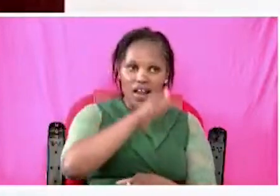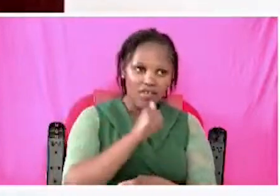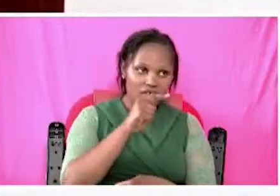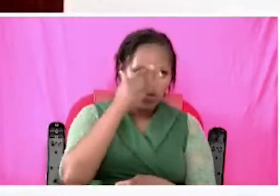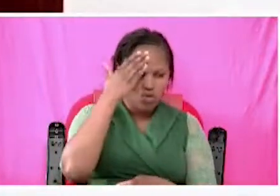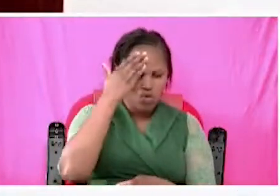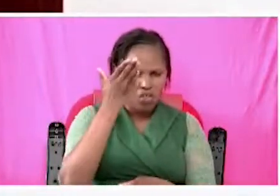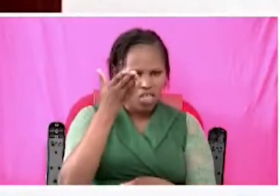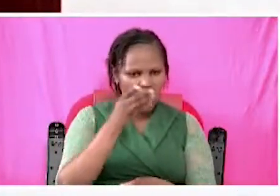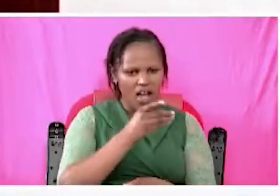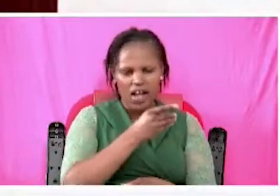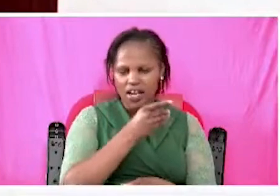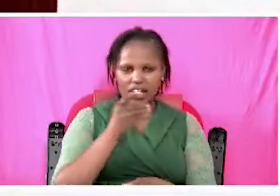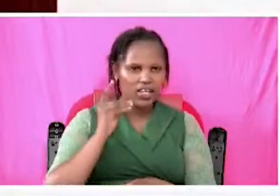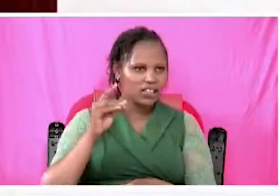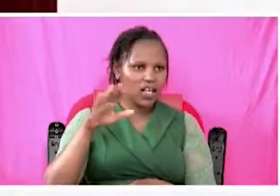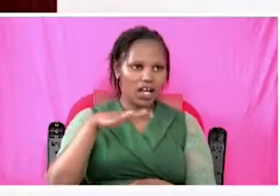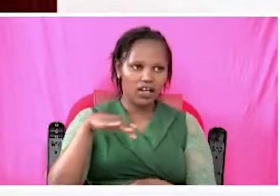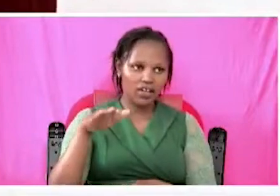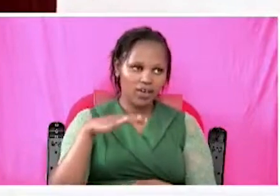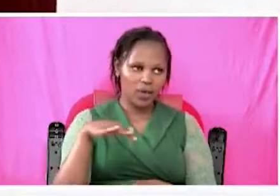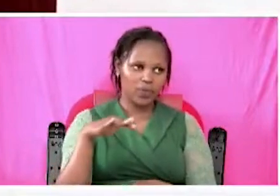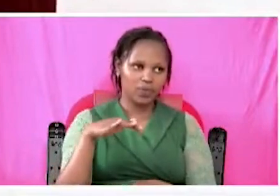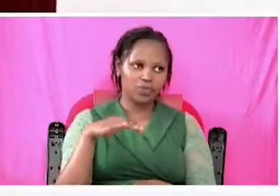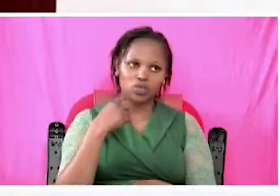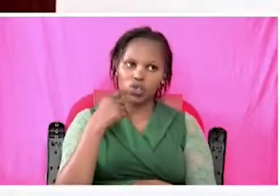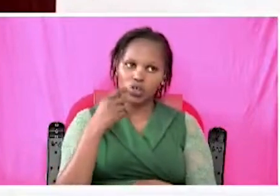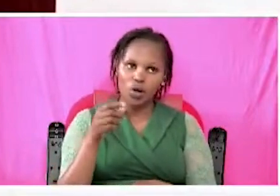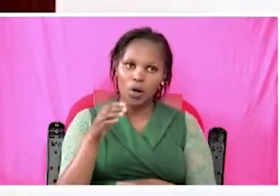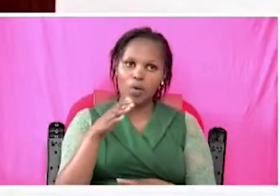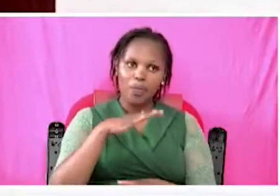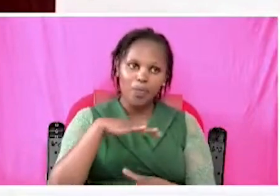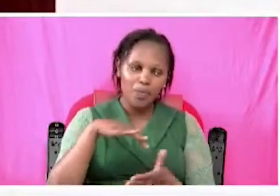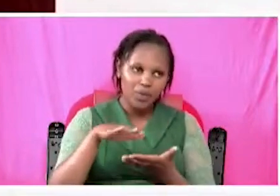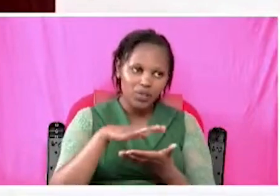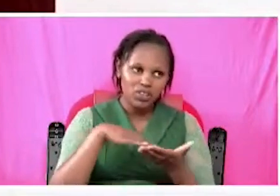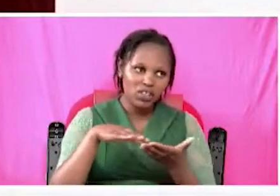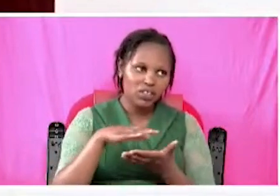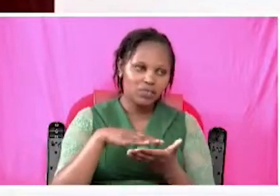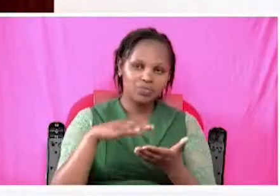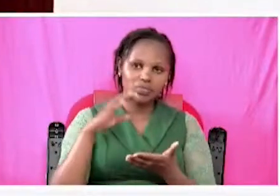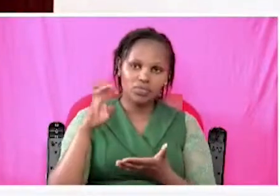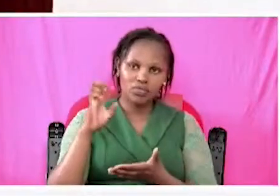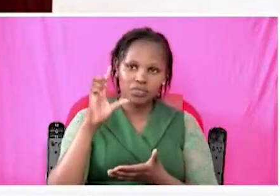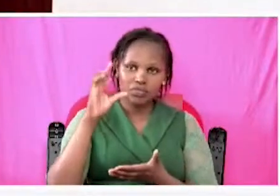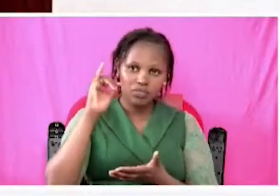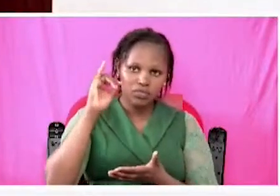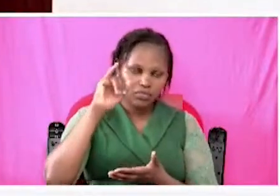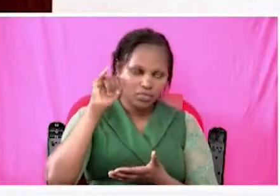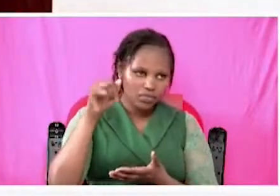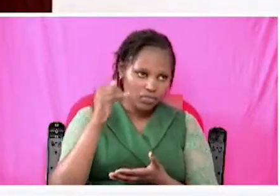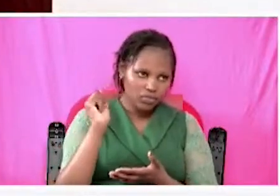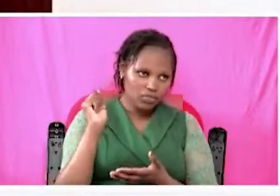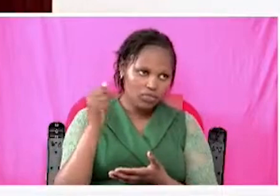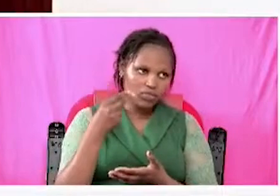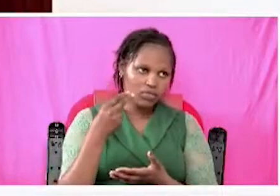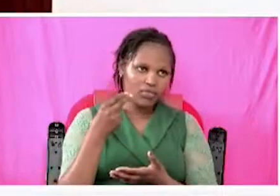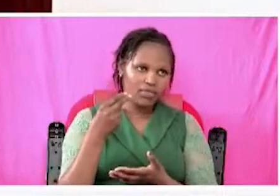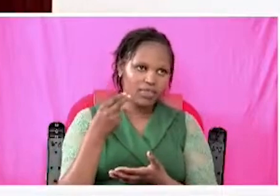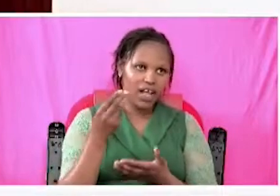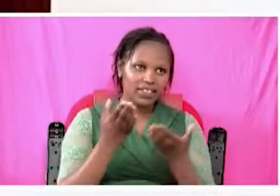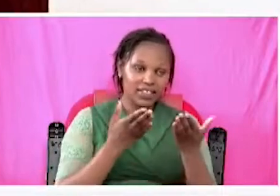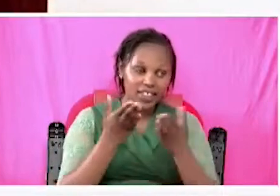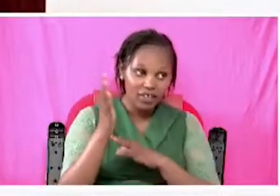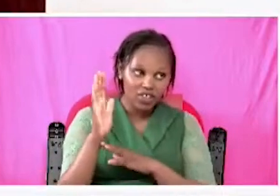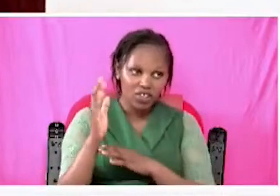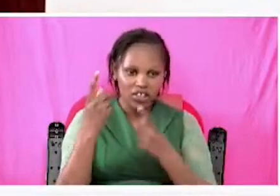area. So he's basically almost like Elijah. He has done his best serving God,